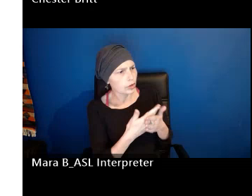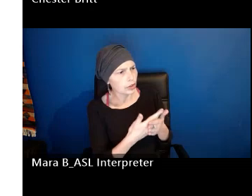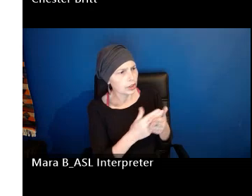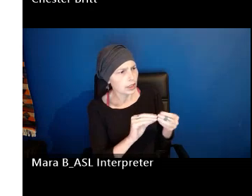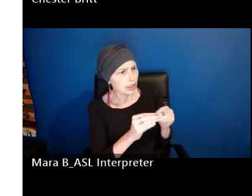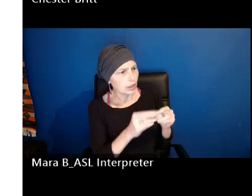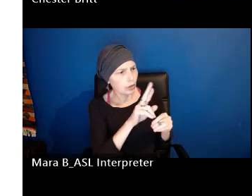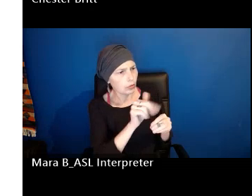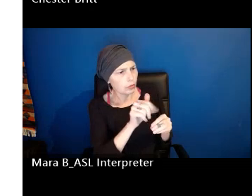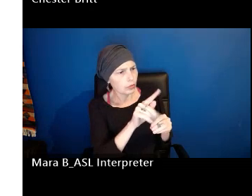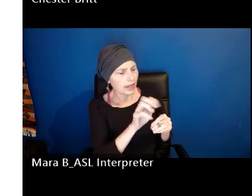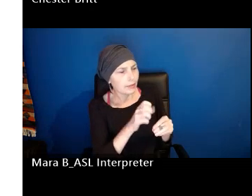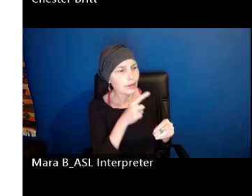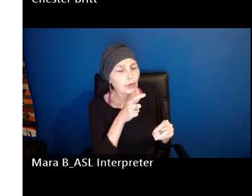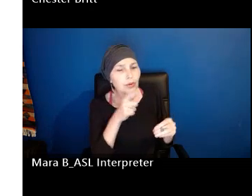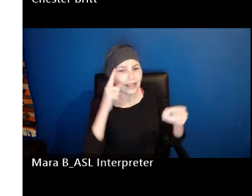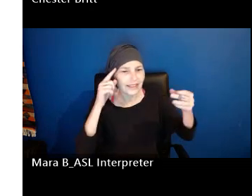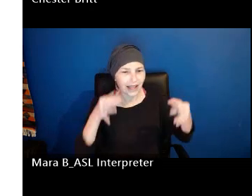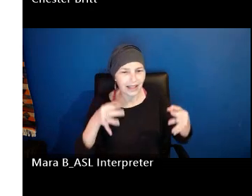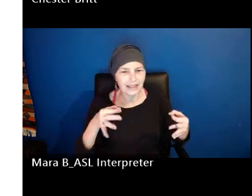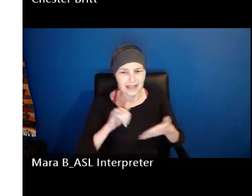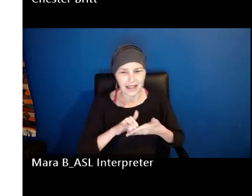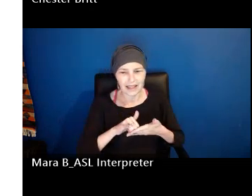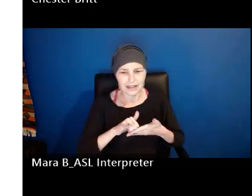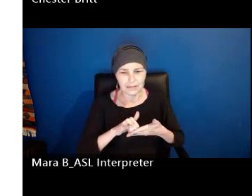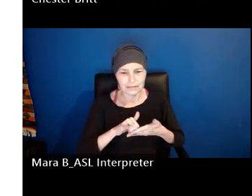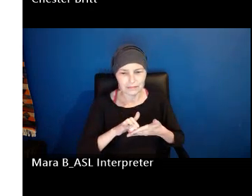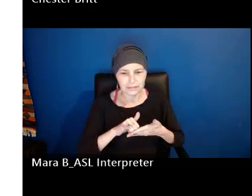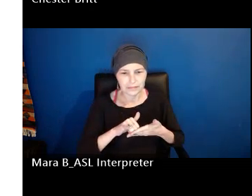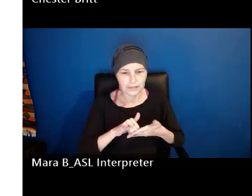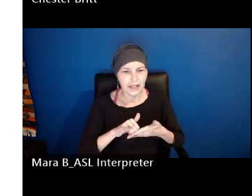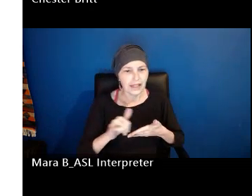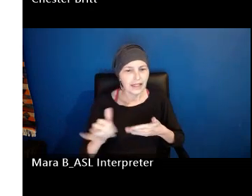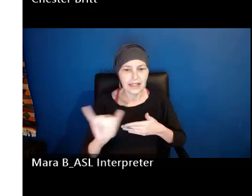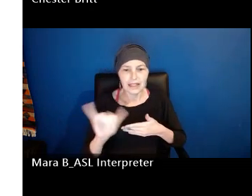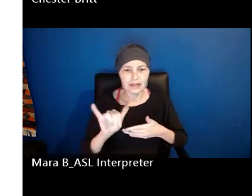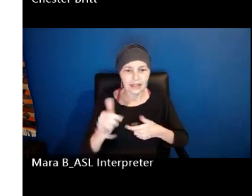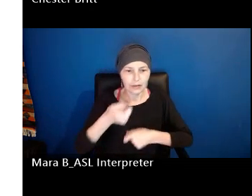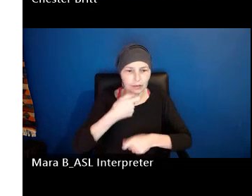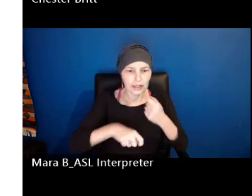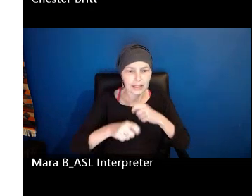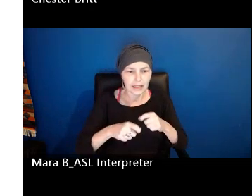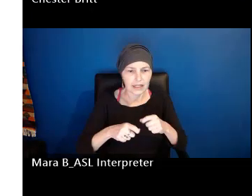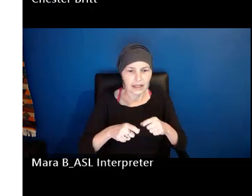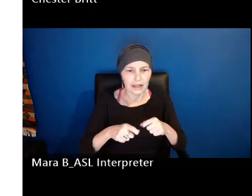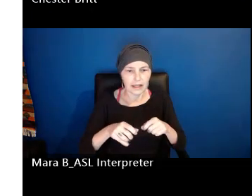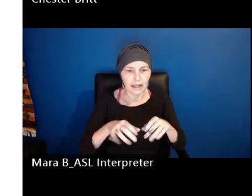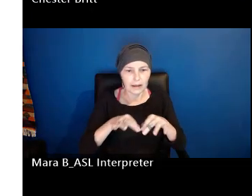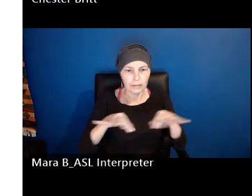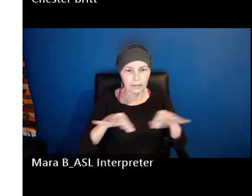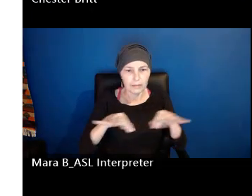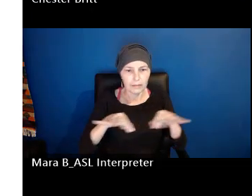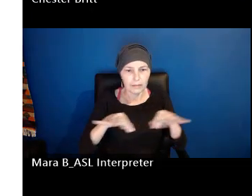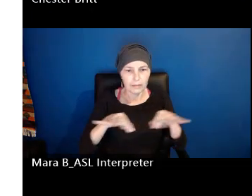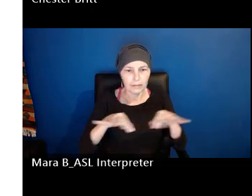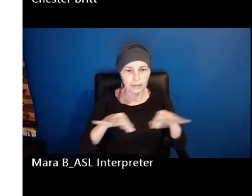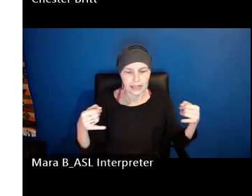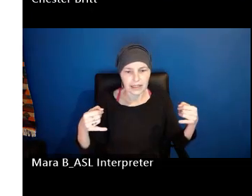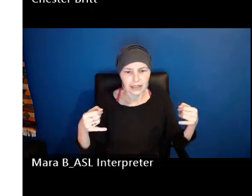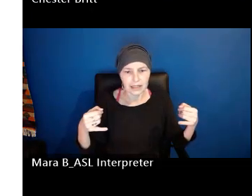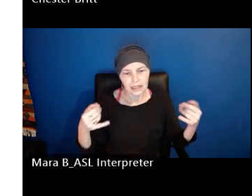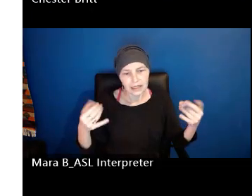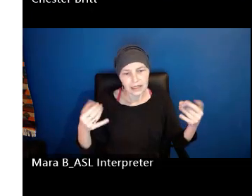we had to replace our pipelines to copper, even wrap that up. discount rate. So Yeah. yes, so